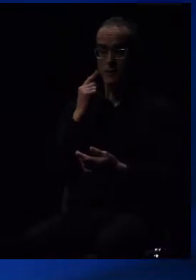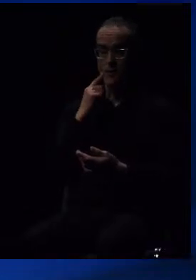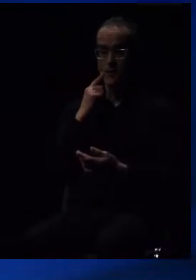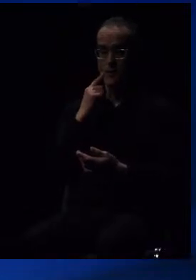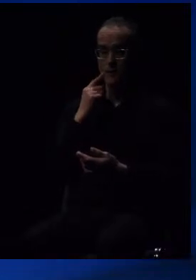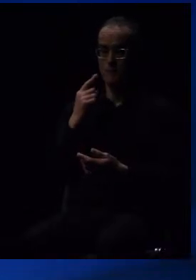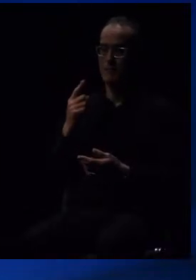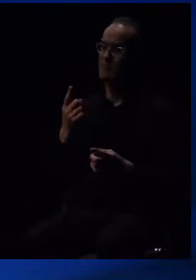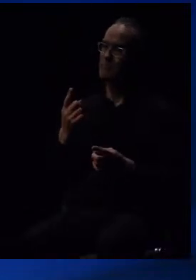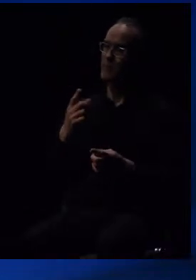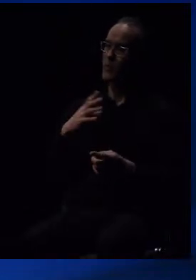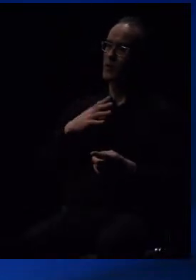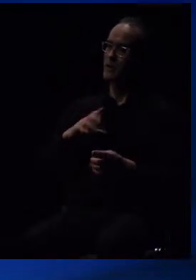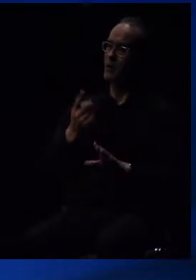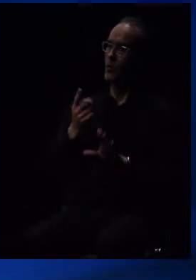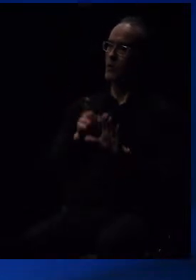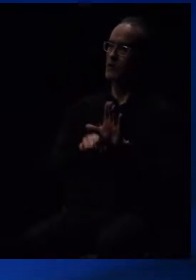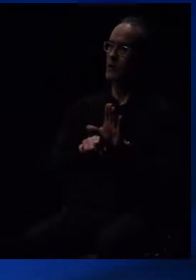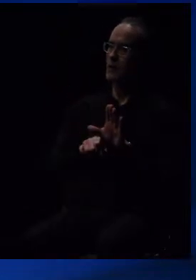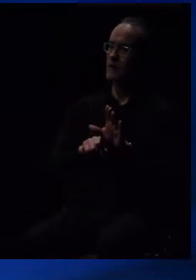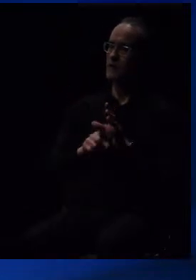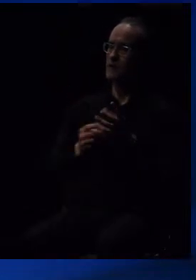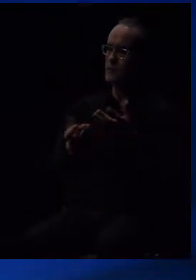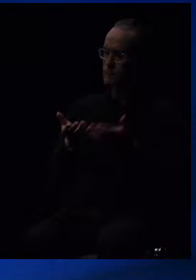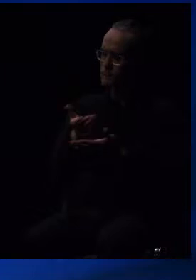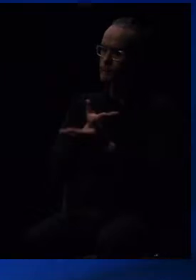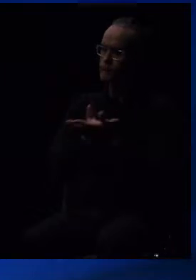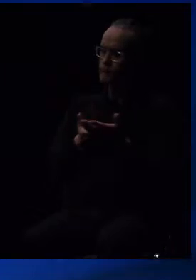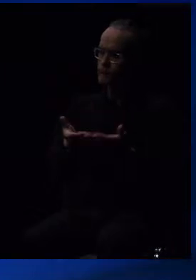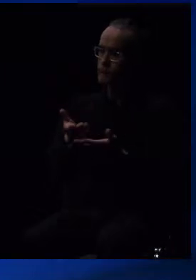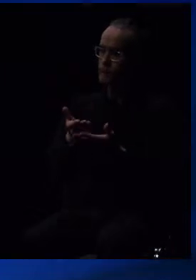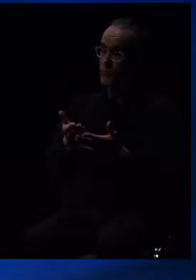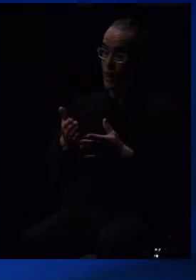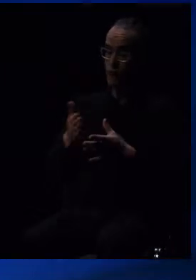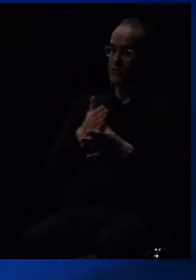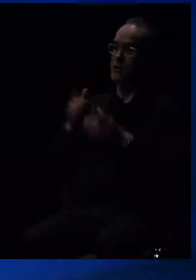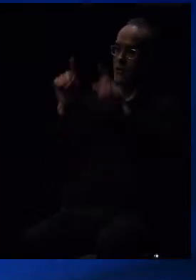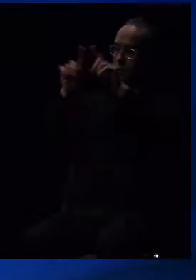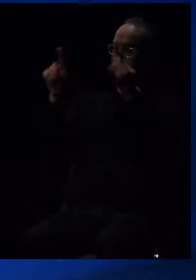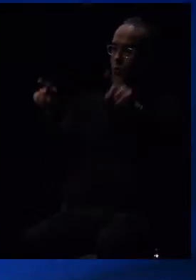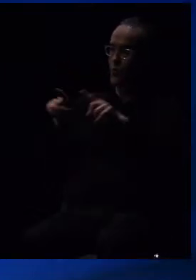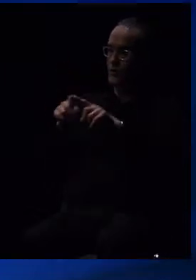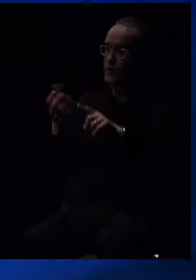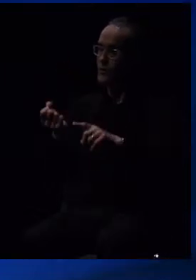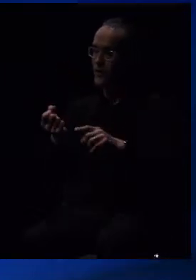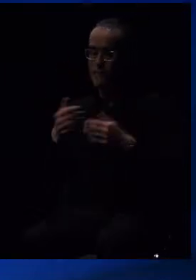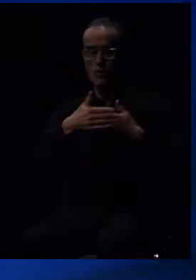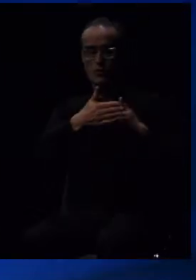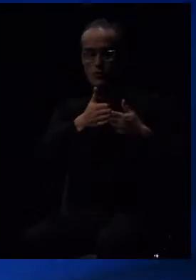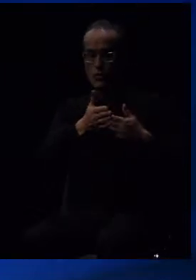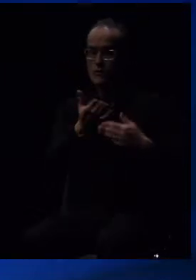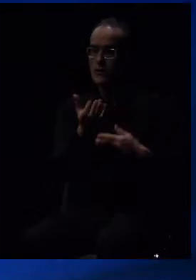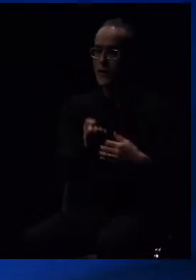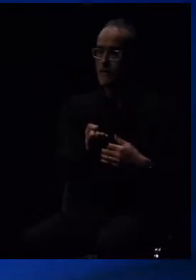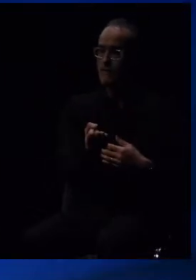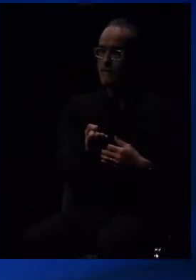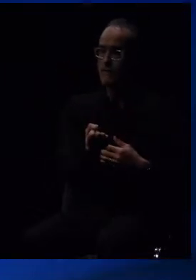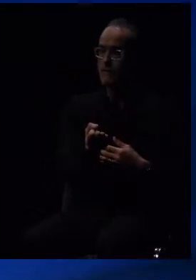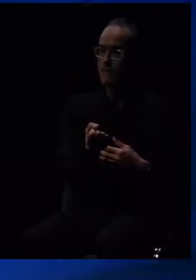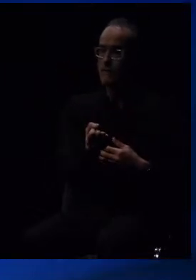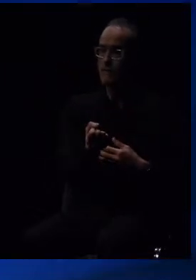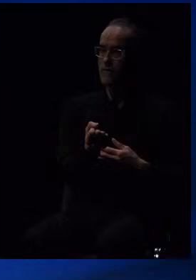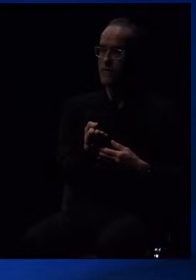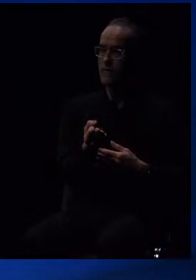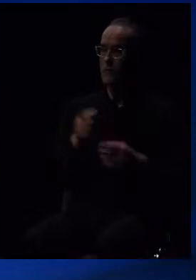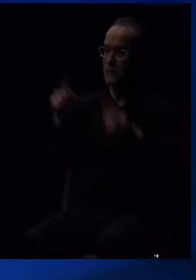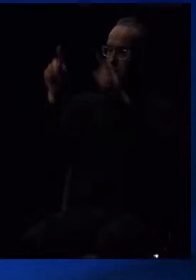to think, because originally there were windows, there were doors and windows, but it's weird having windows looking into the